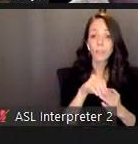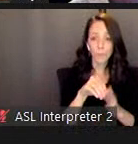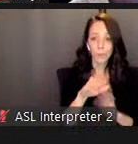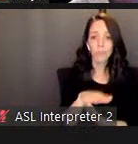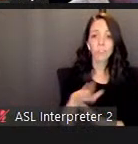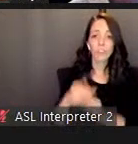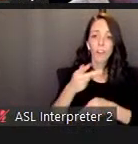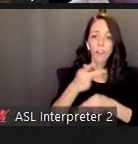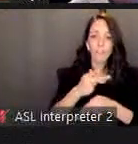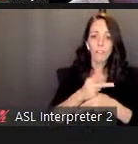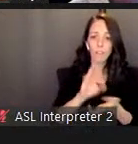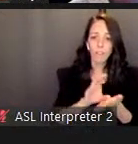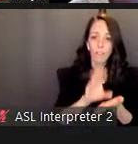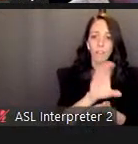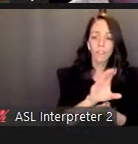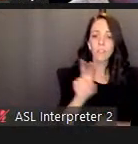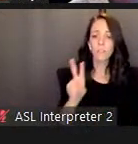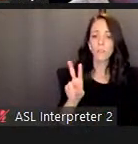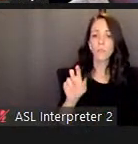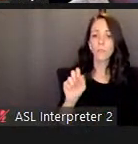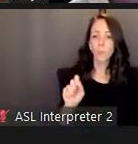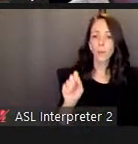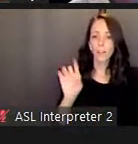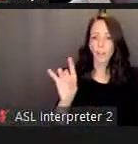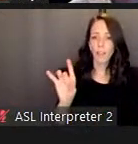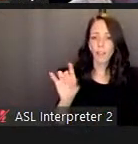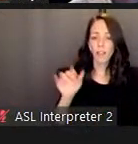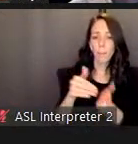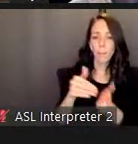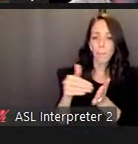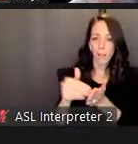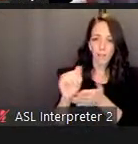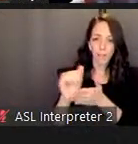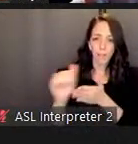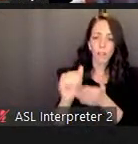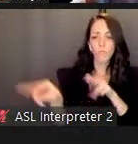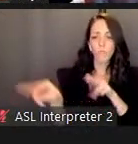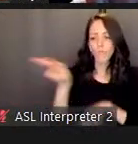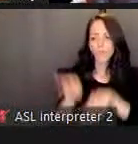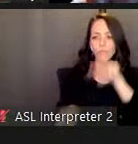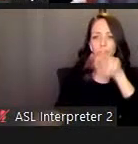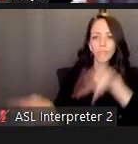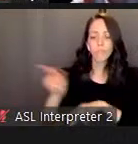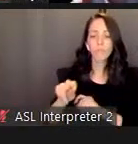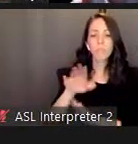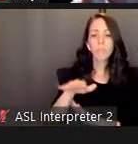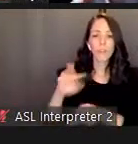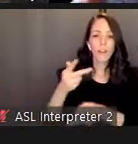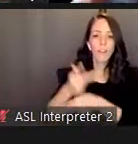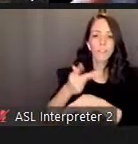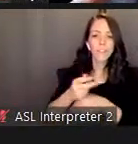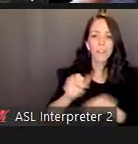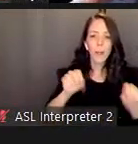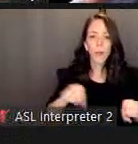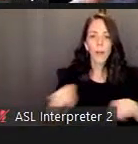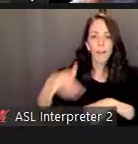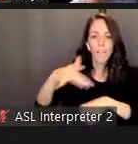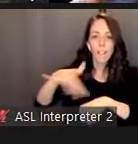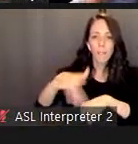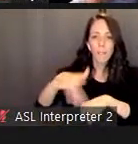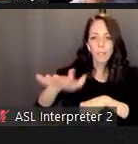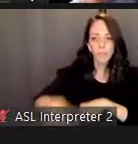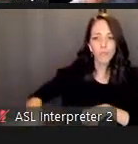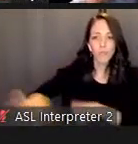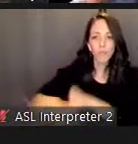investment, $2.8 million for us to assess childcare provider capacity throughout the county, to